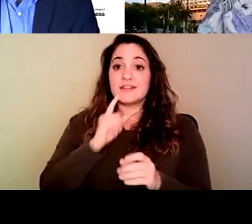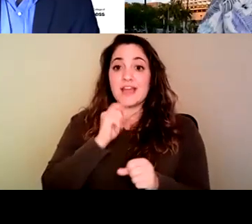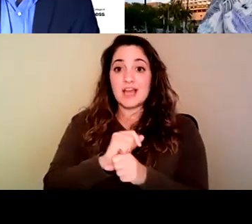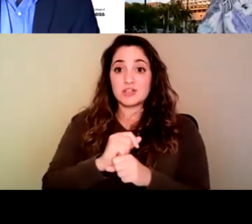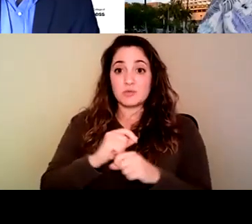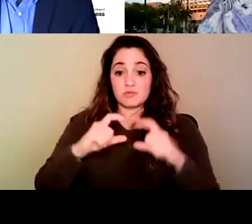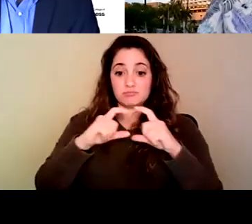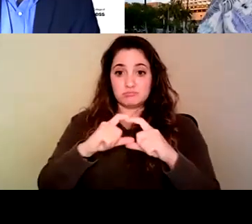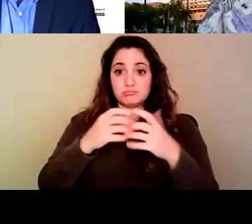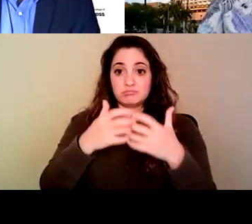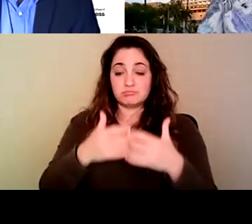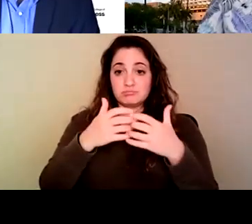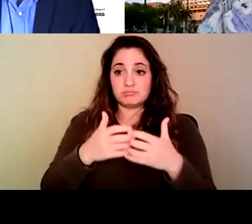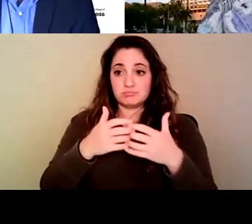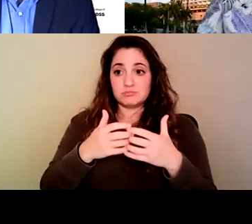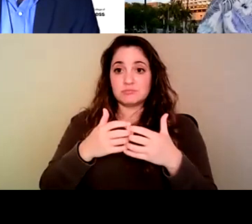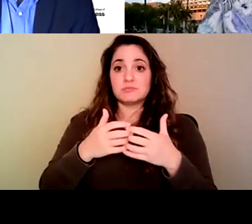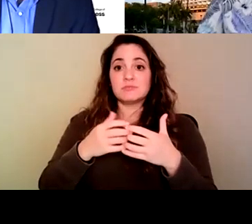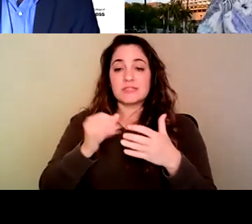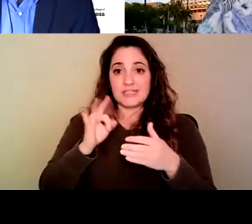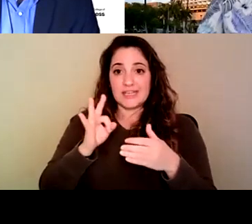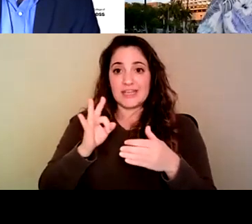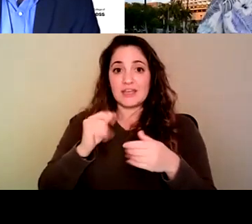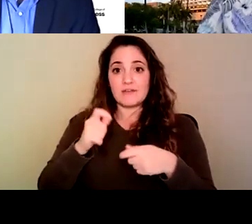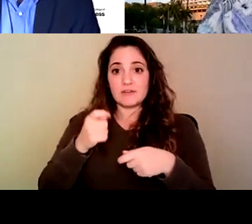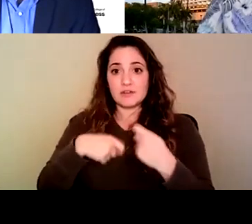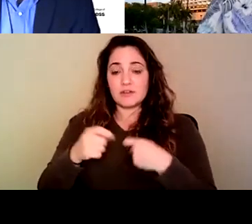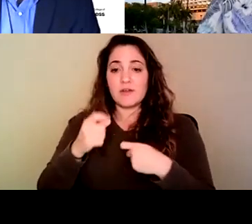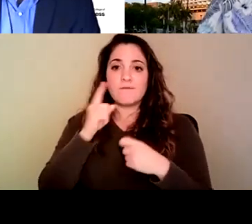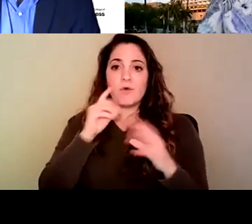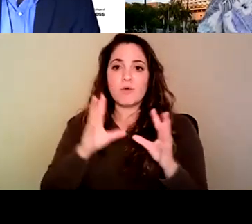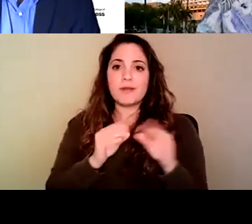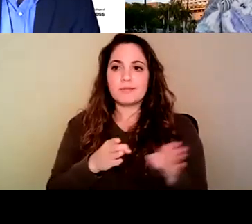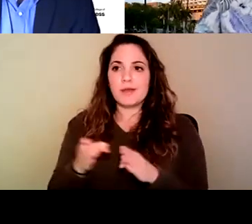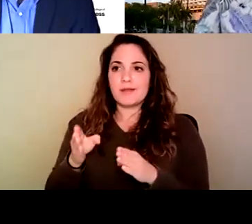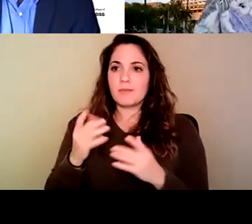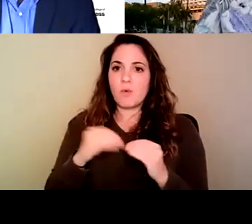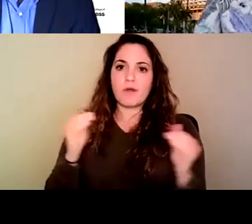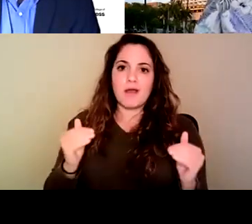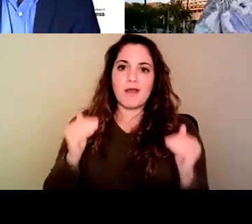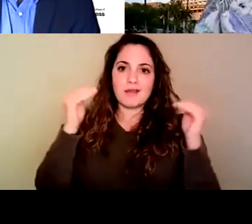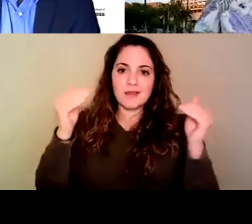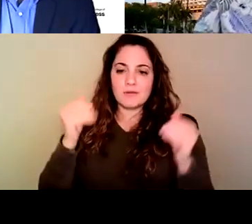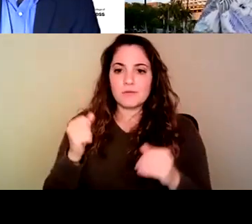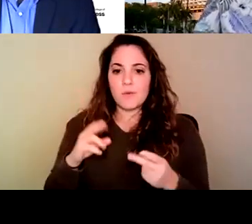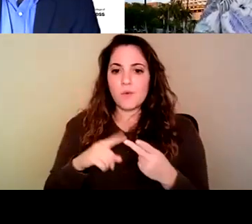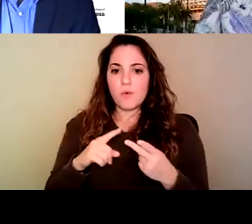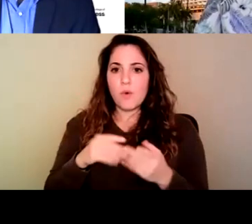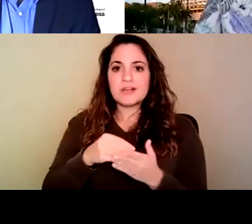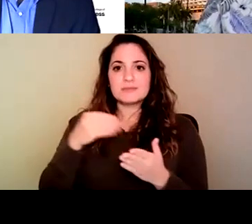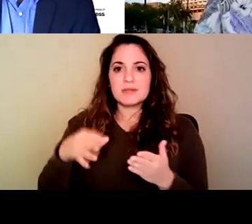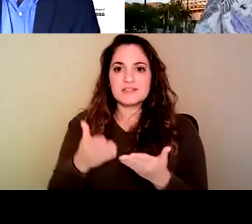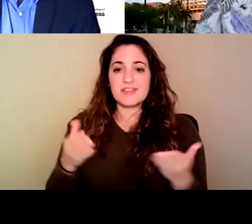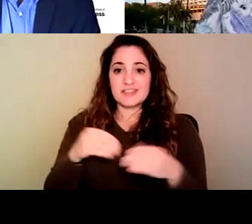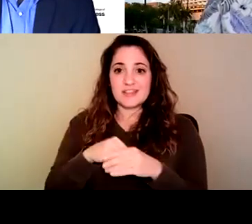to change out the key if you want to key off a room for a meeting plan that might have, you know, high end or you know, expensive items